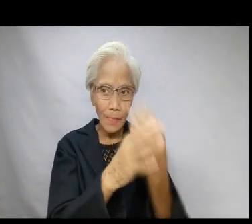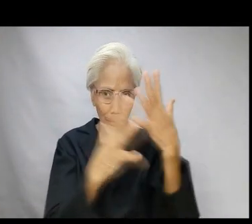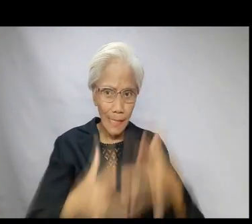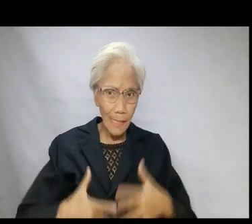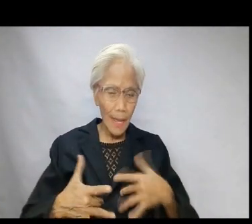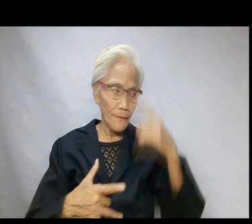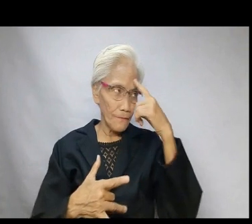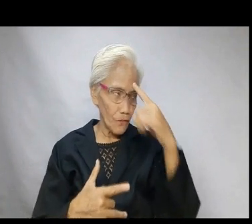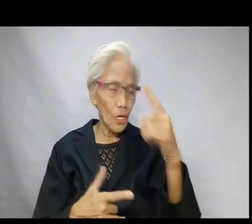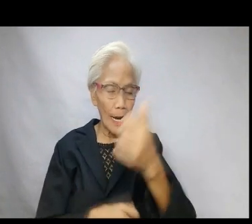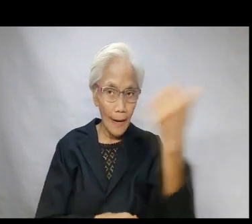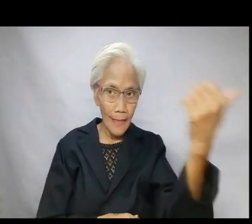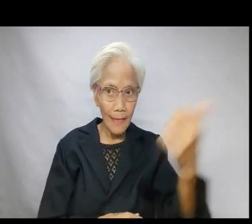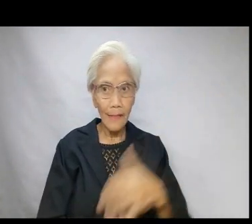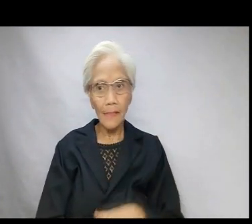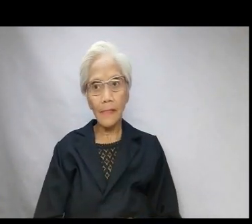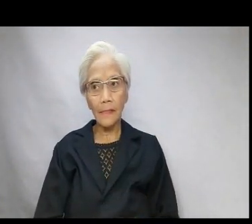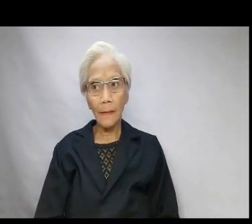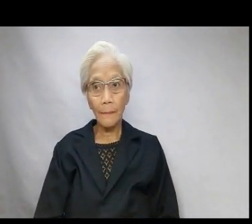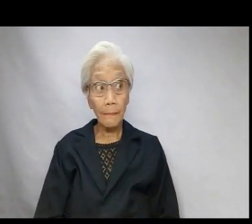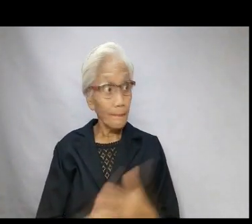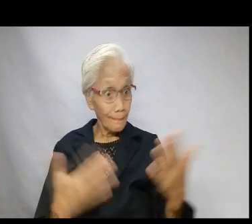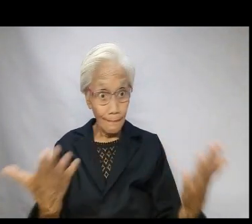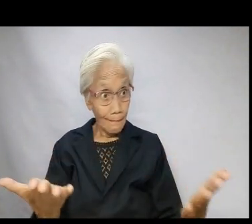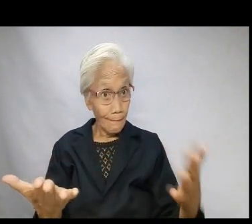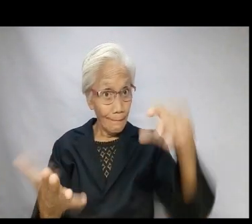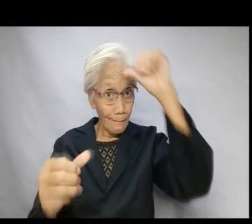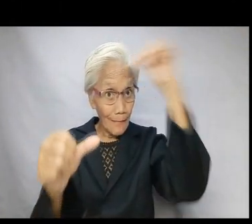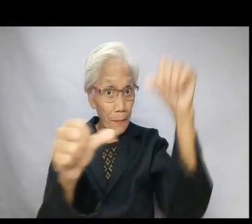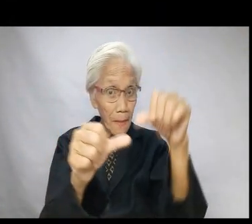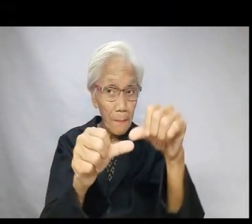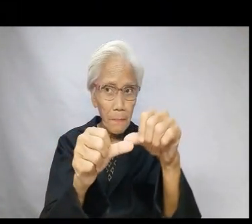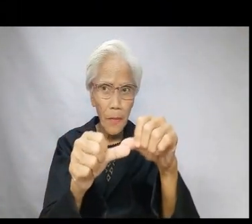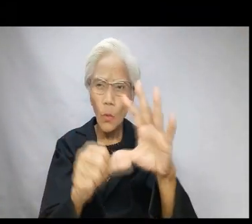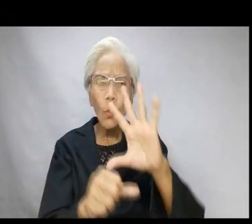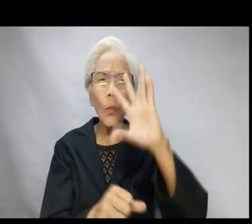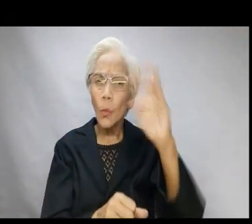God to transform us into wellsprings of life and love for others.